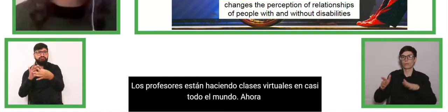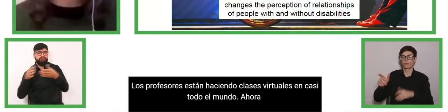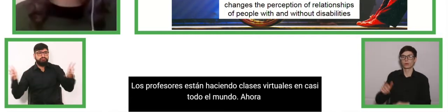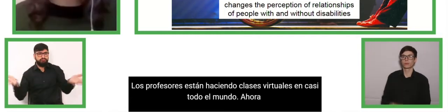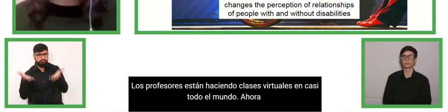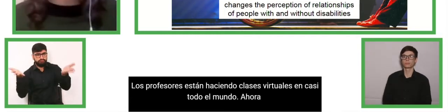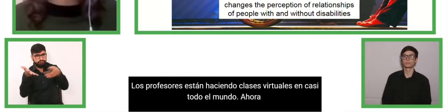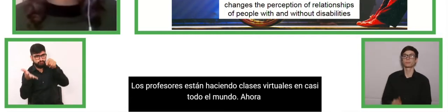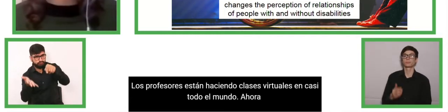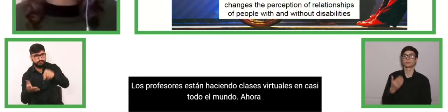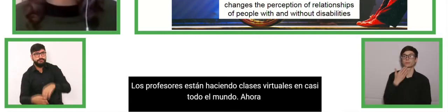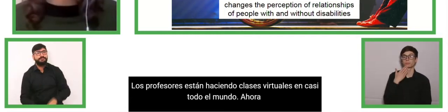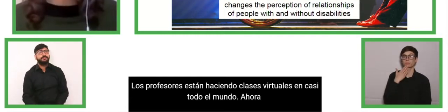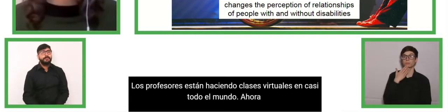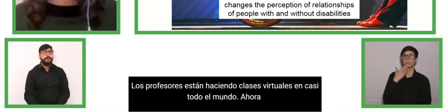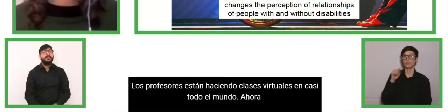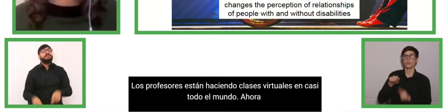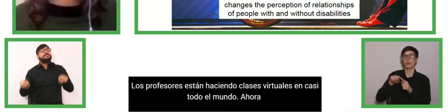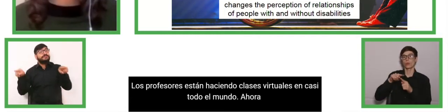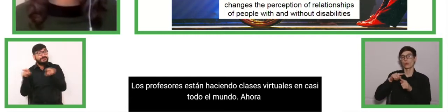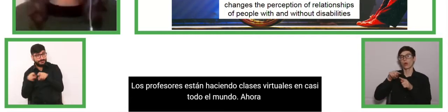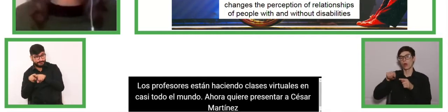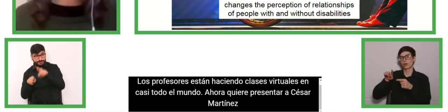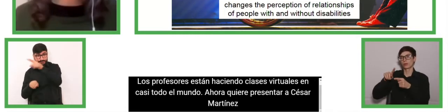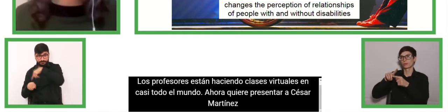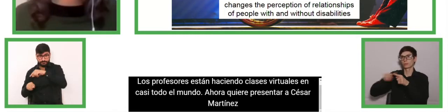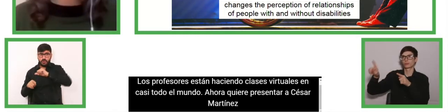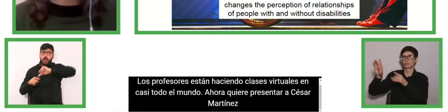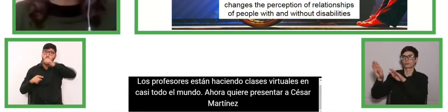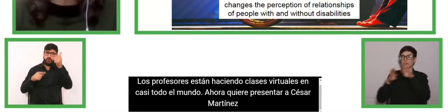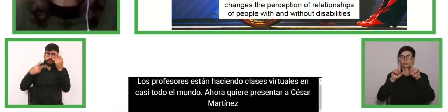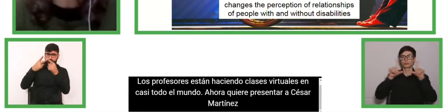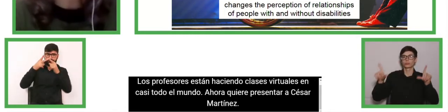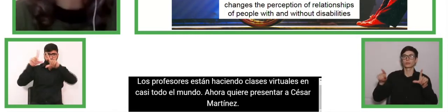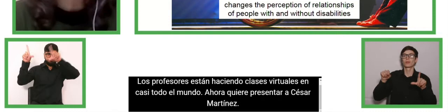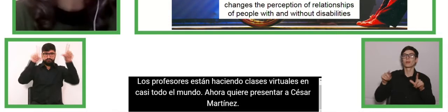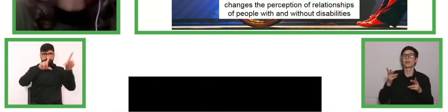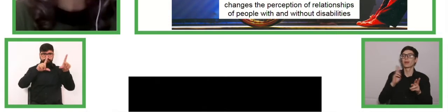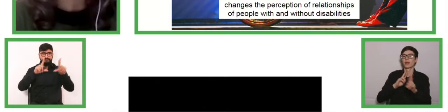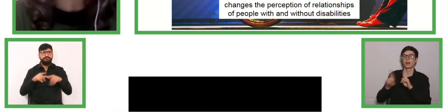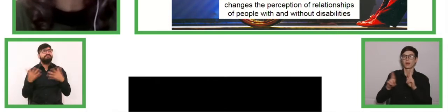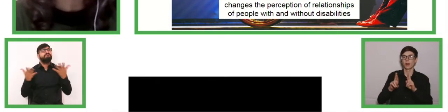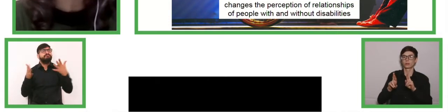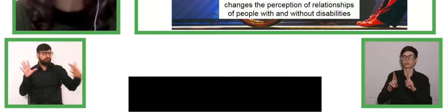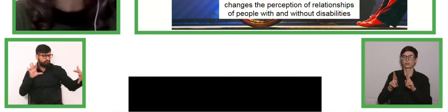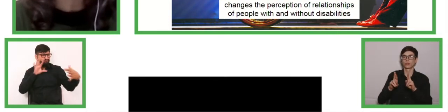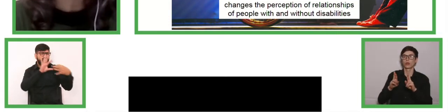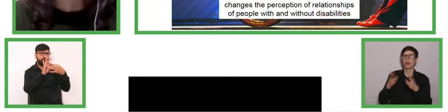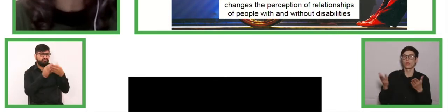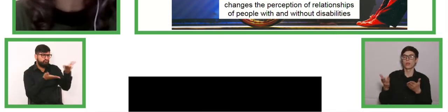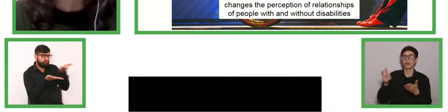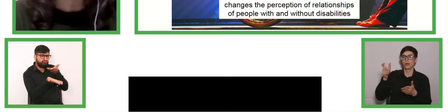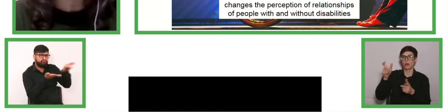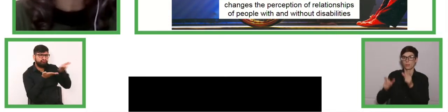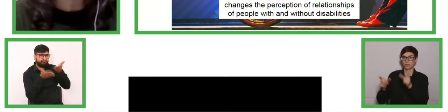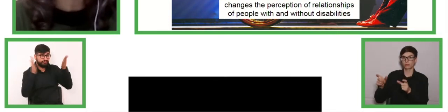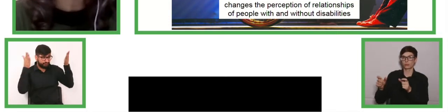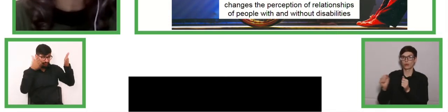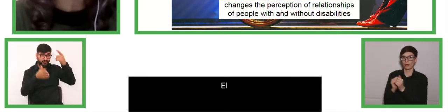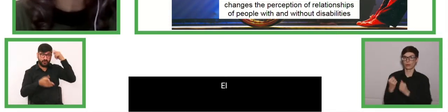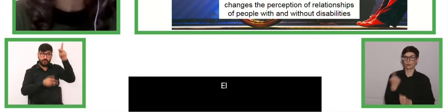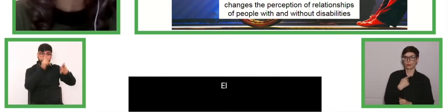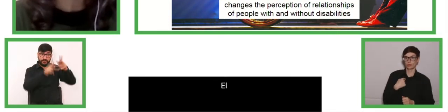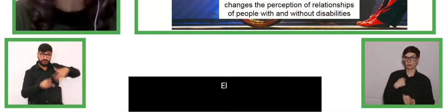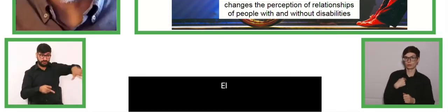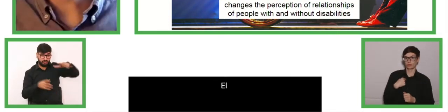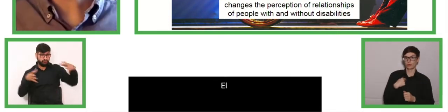please. A large donation from Marisa de Leon fueled the beginning of the Latin American project in